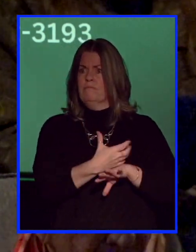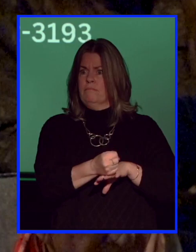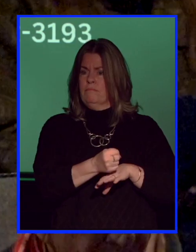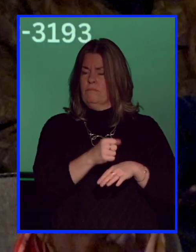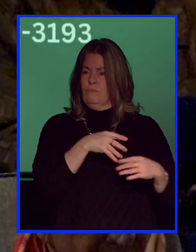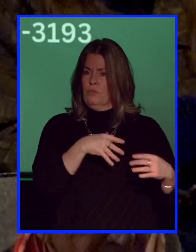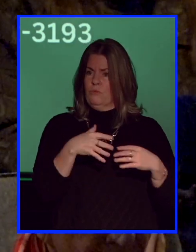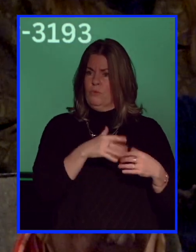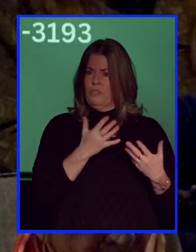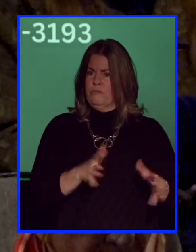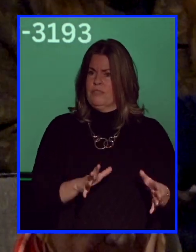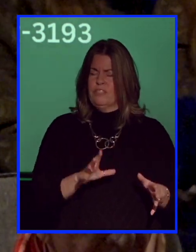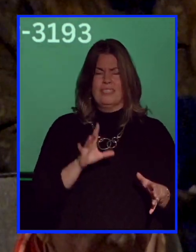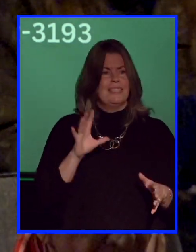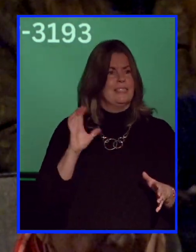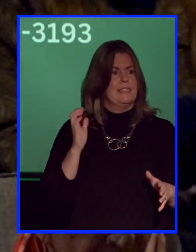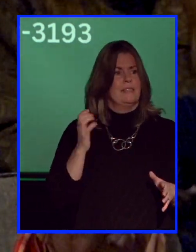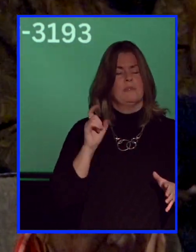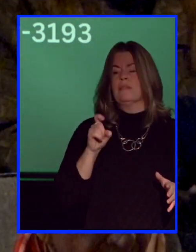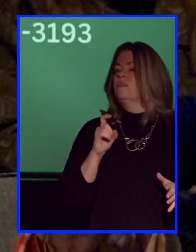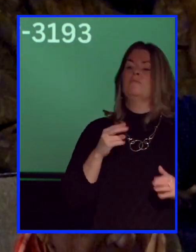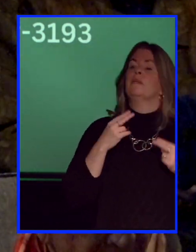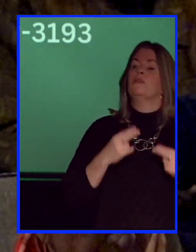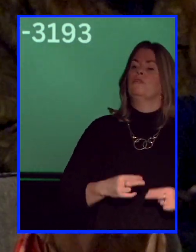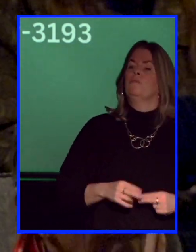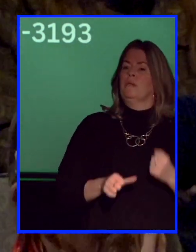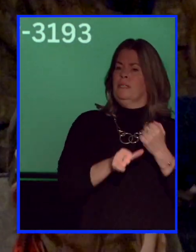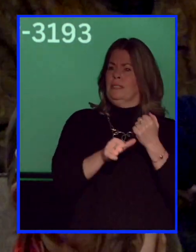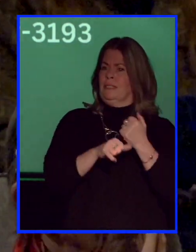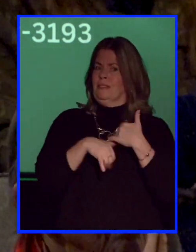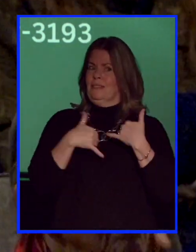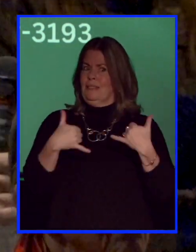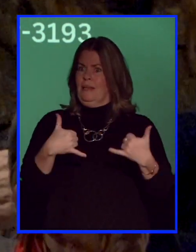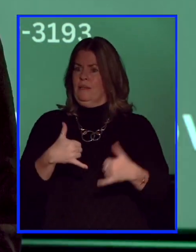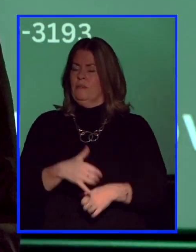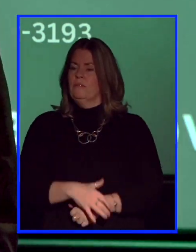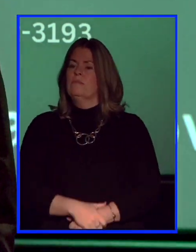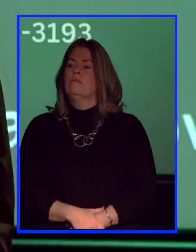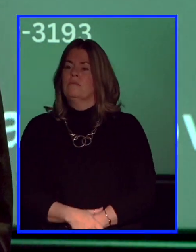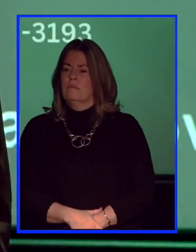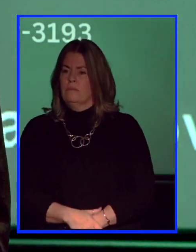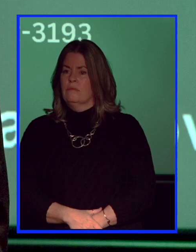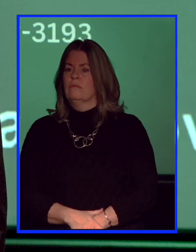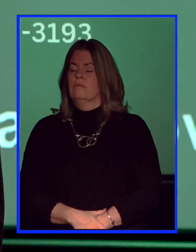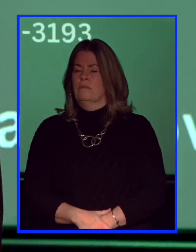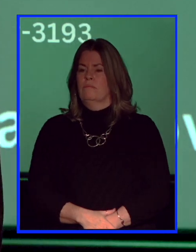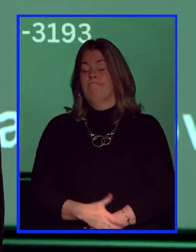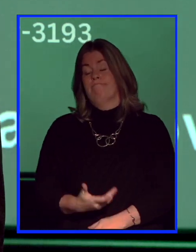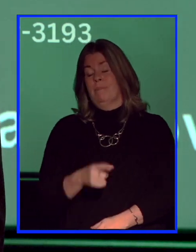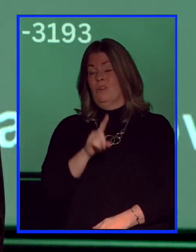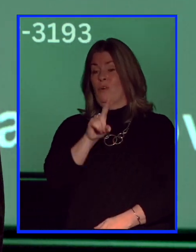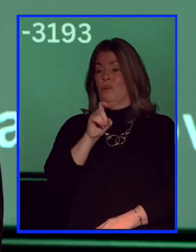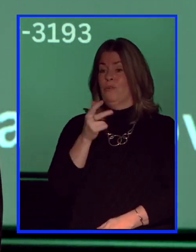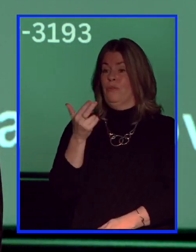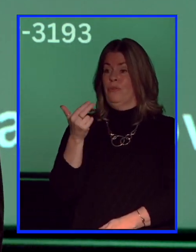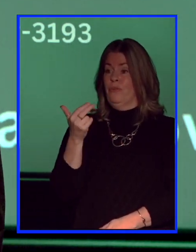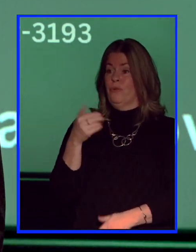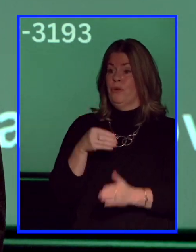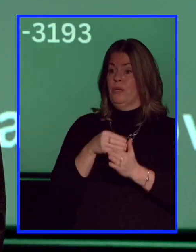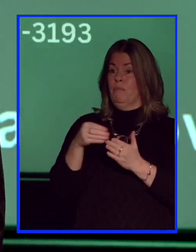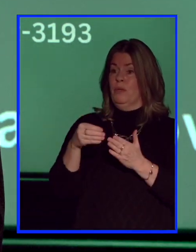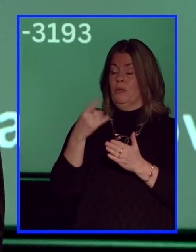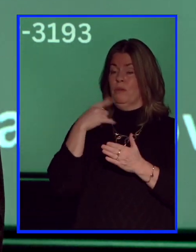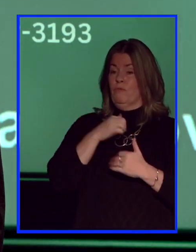it seems to me they should be getting humanitarian assistance now. There's been about $113 billion. For